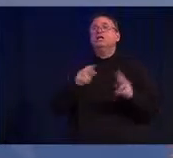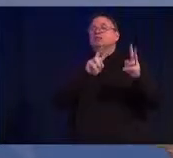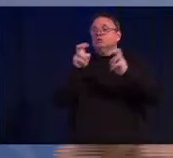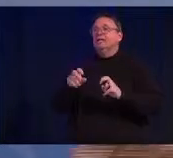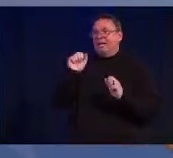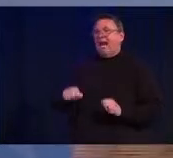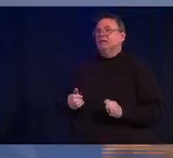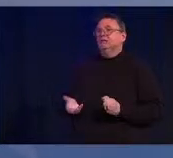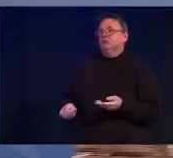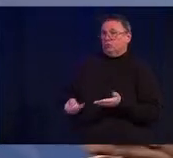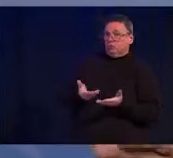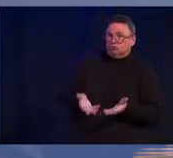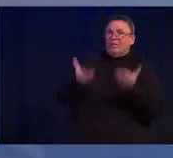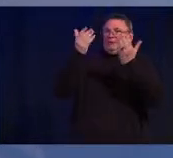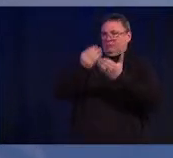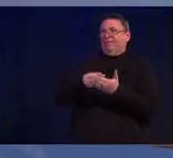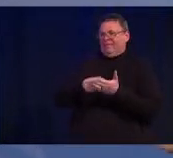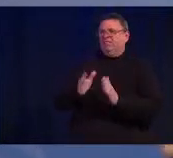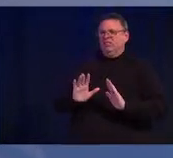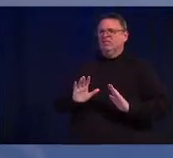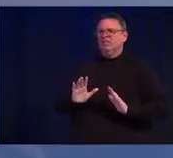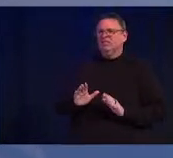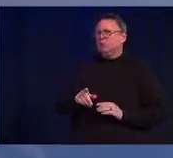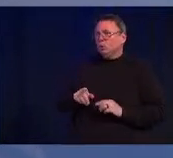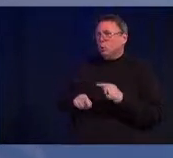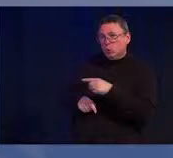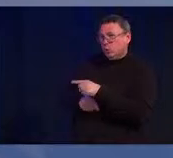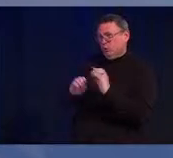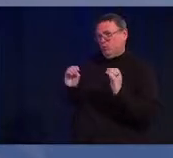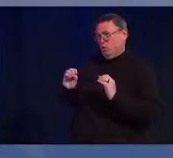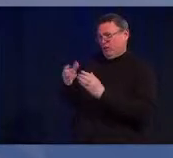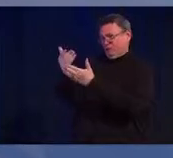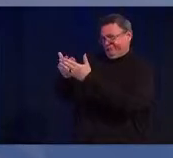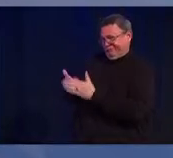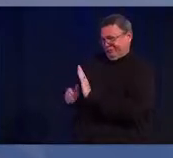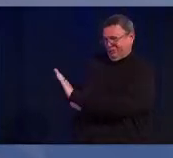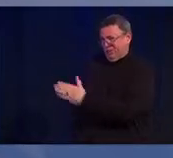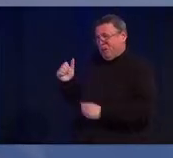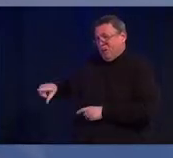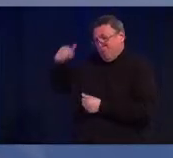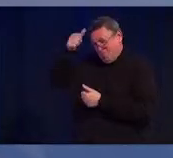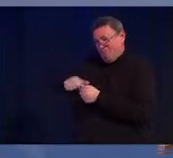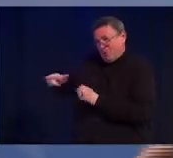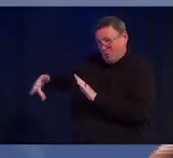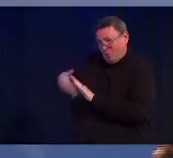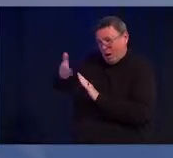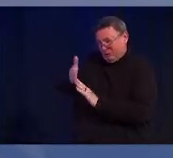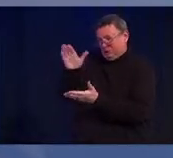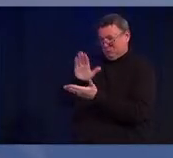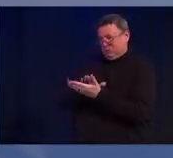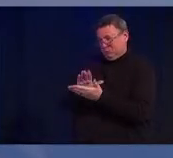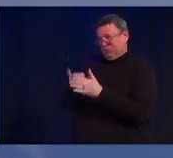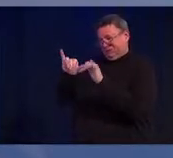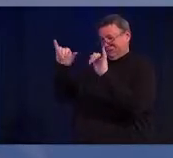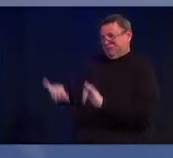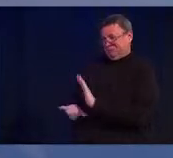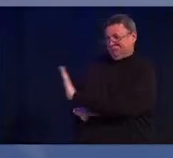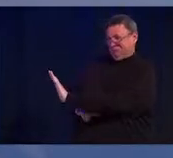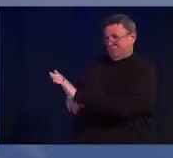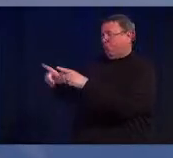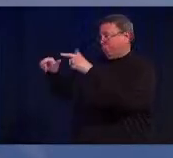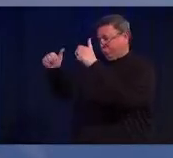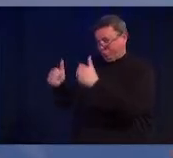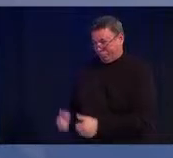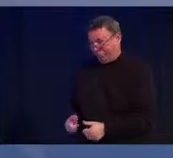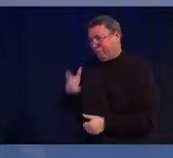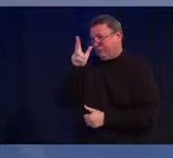revenue. Yours is unchecked, and by the way, when you were running the school system, things got worse after you were